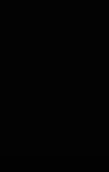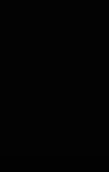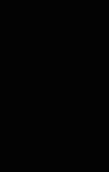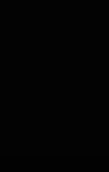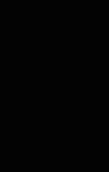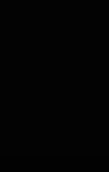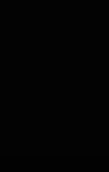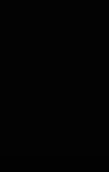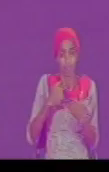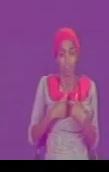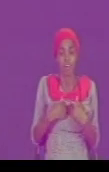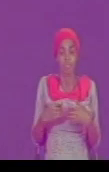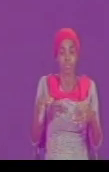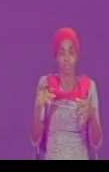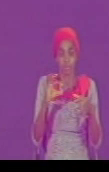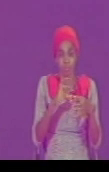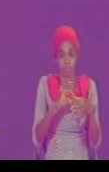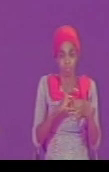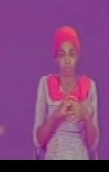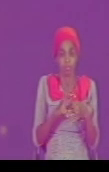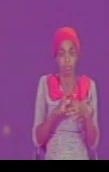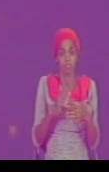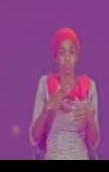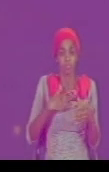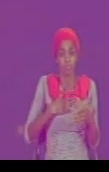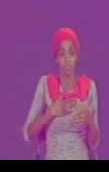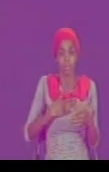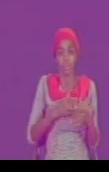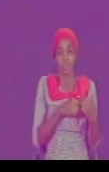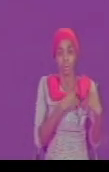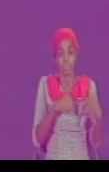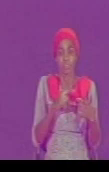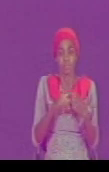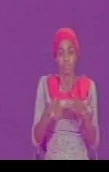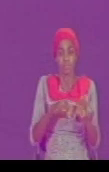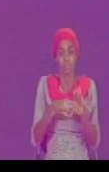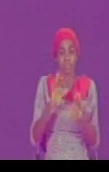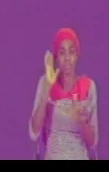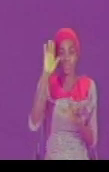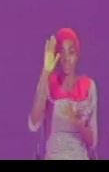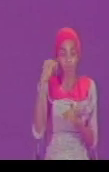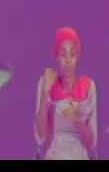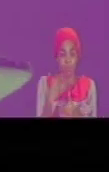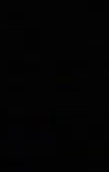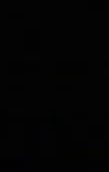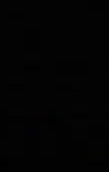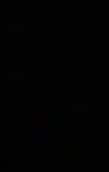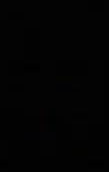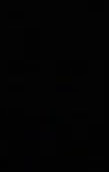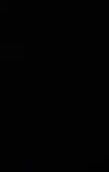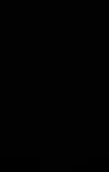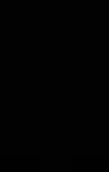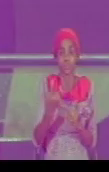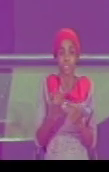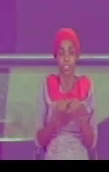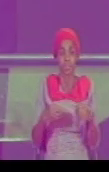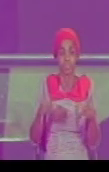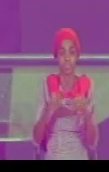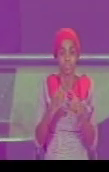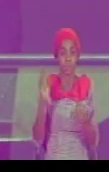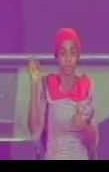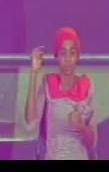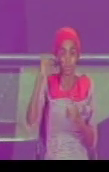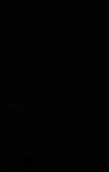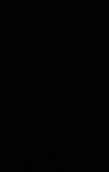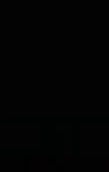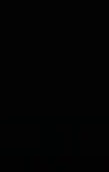heart thy statutes always, even unto the end. Perform